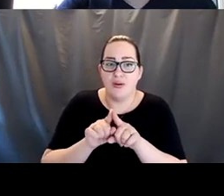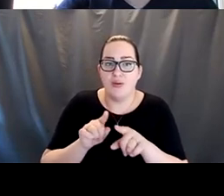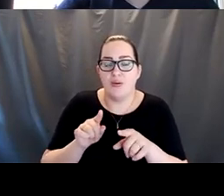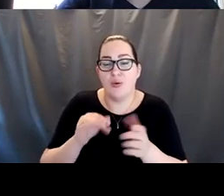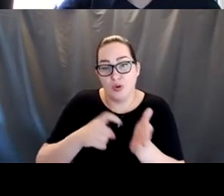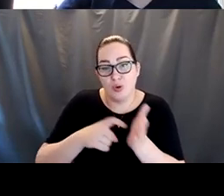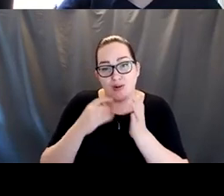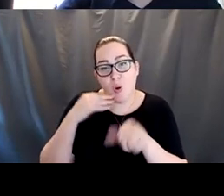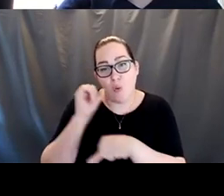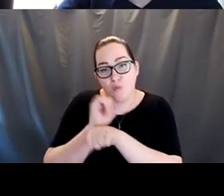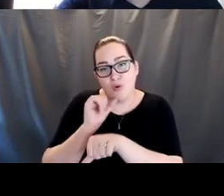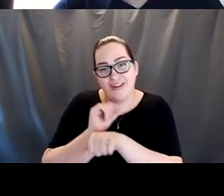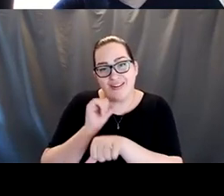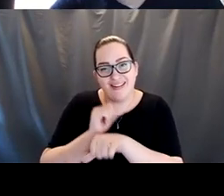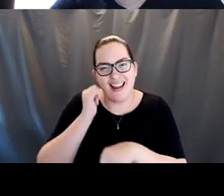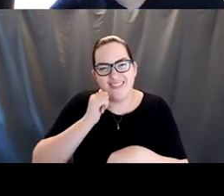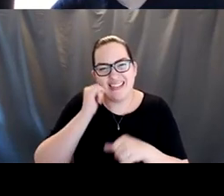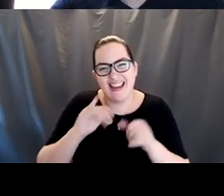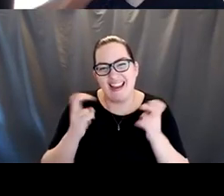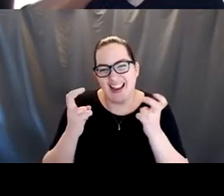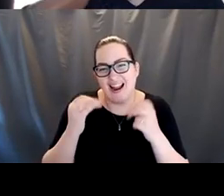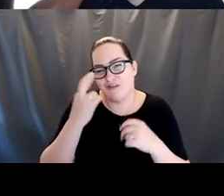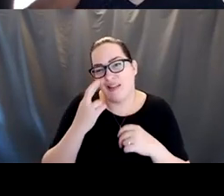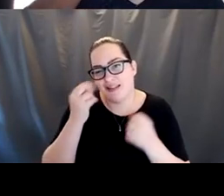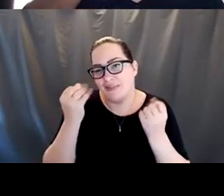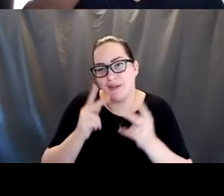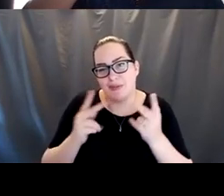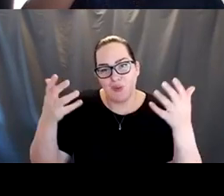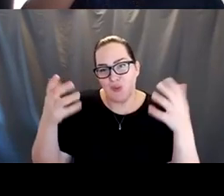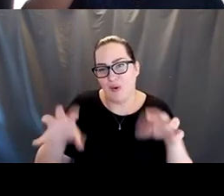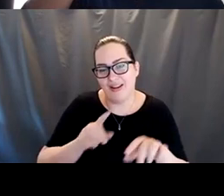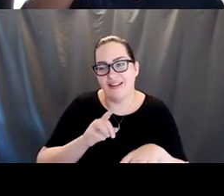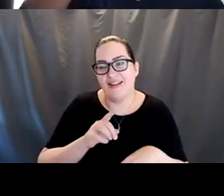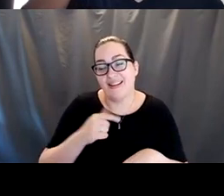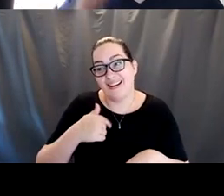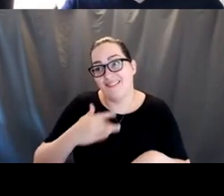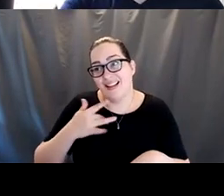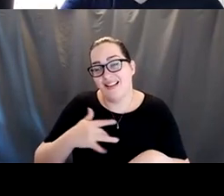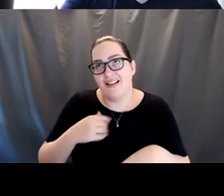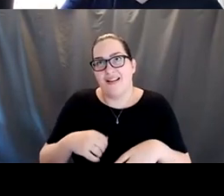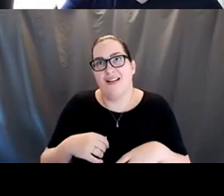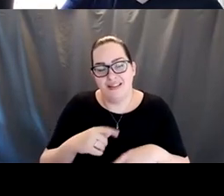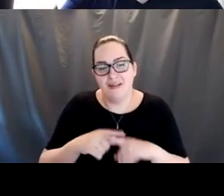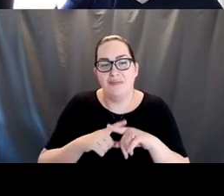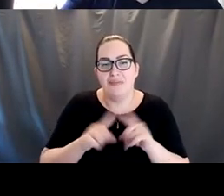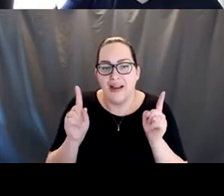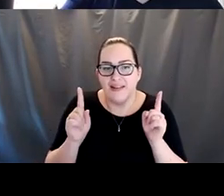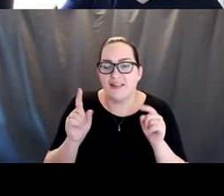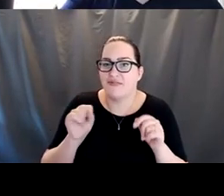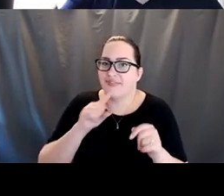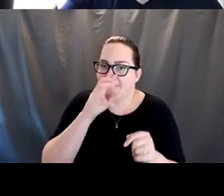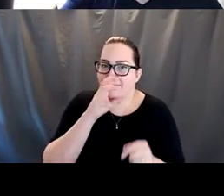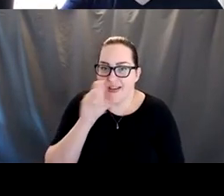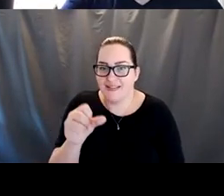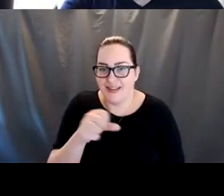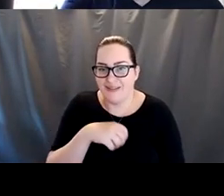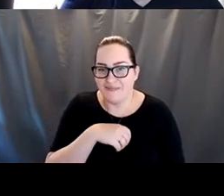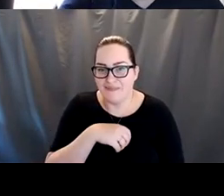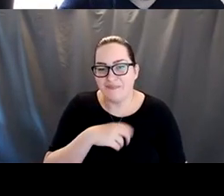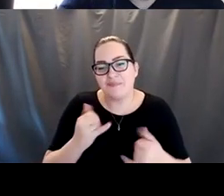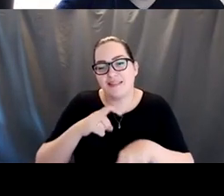a decline in quality in most places, you know. There's some amazing work being done, but